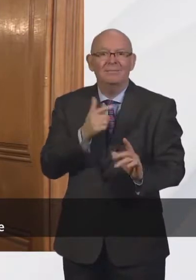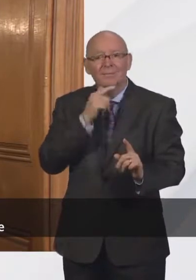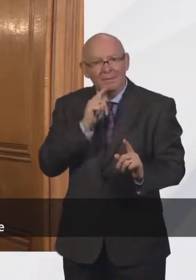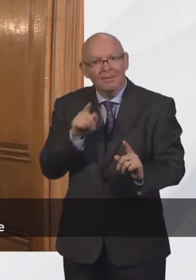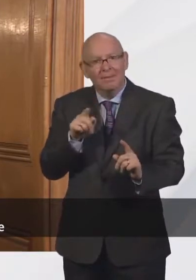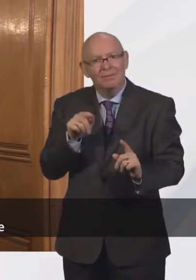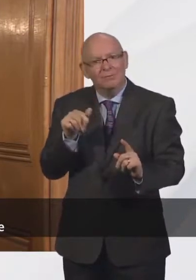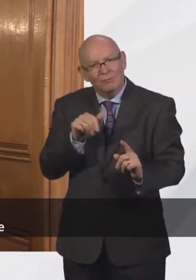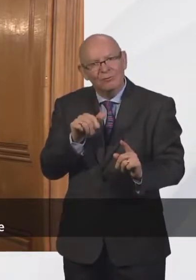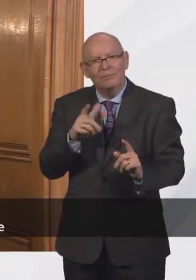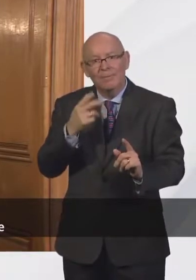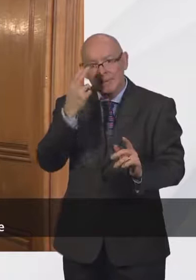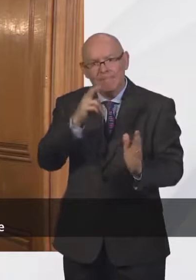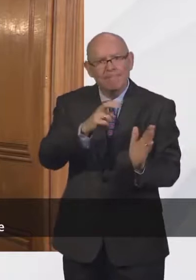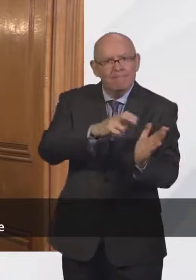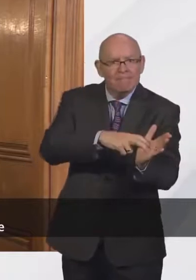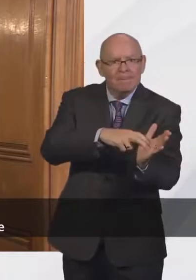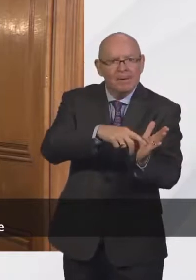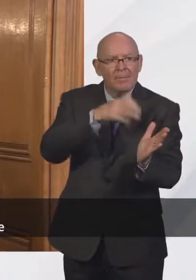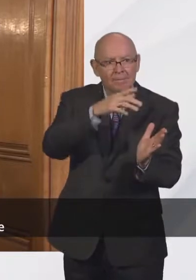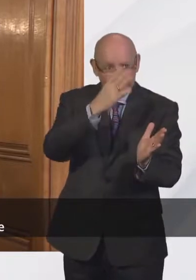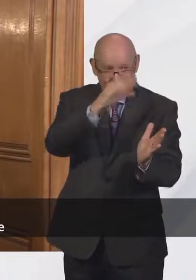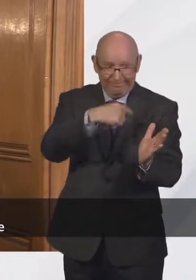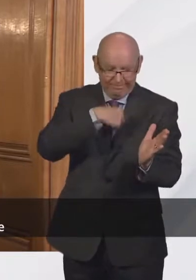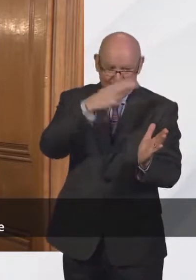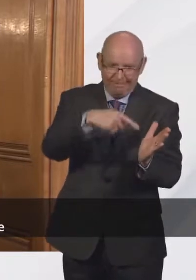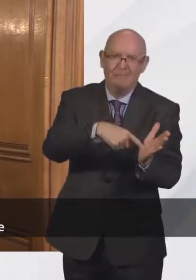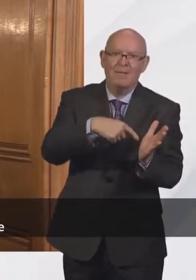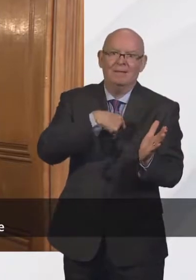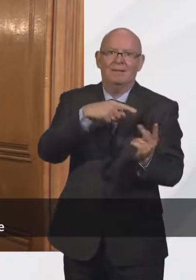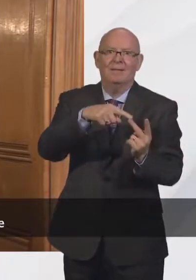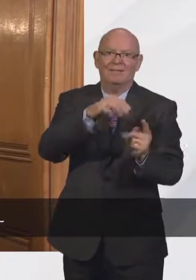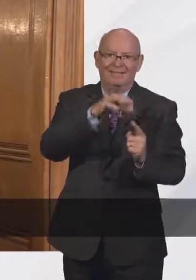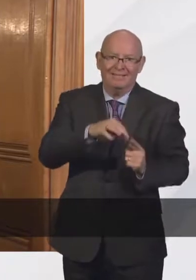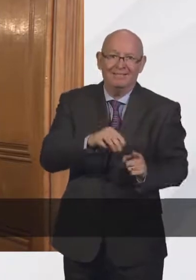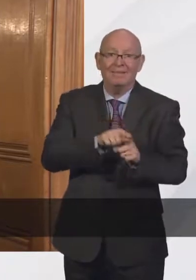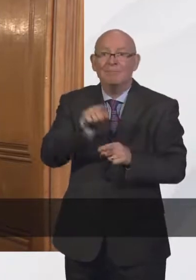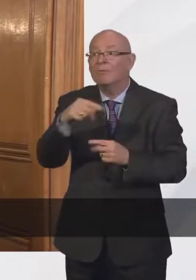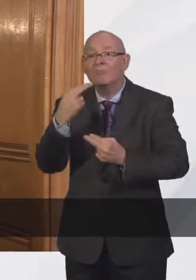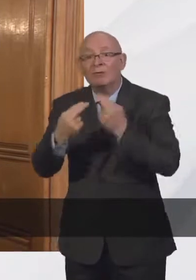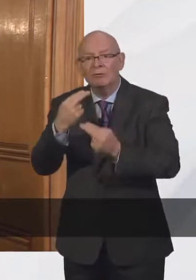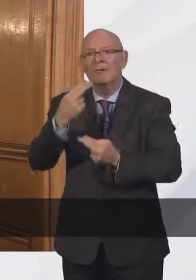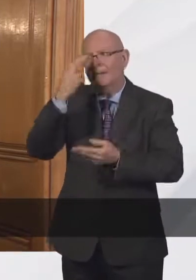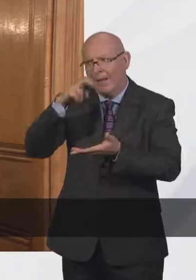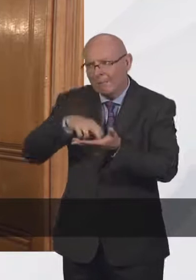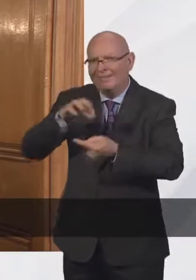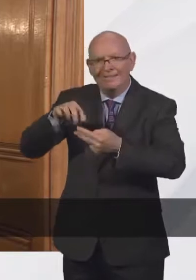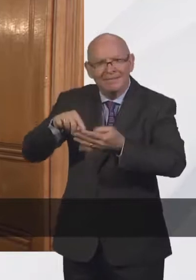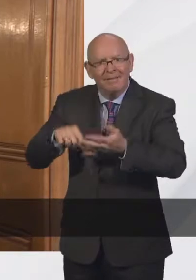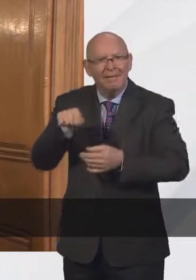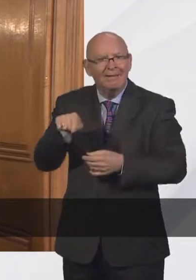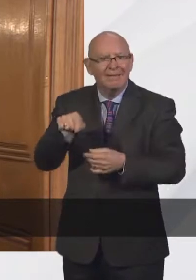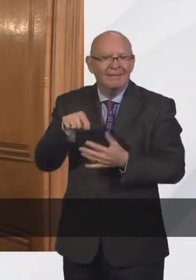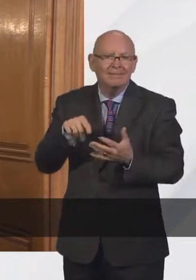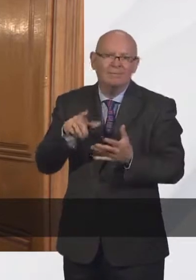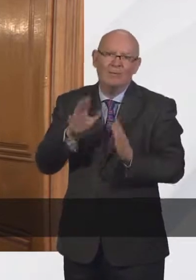if something does happen, to track back, to test and trace and stamp out any outbreak. That's the